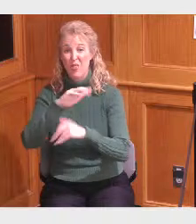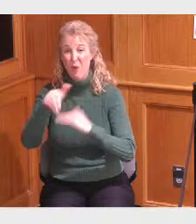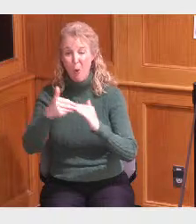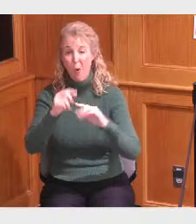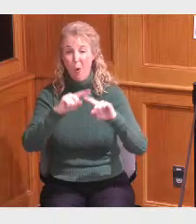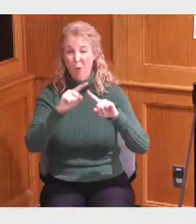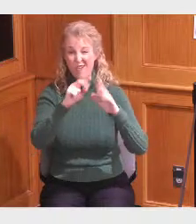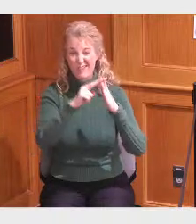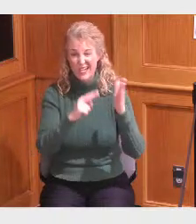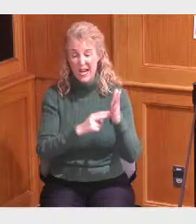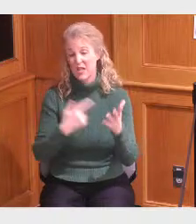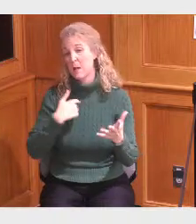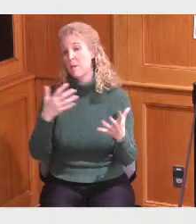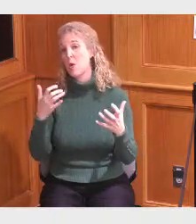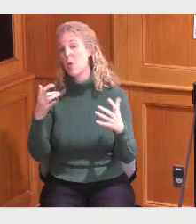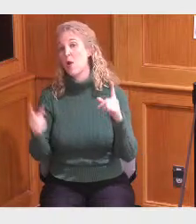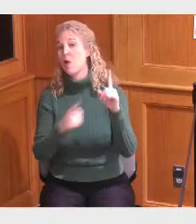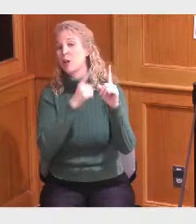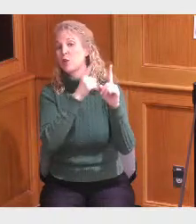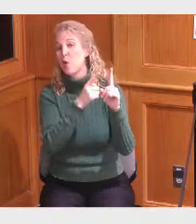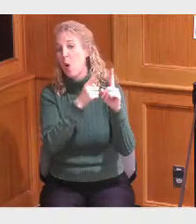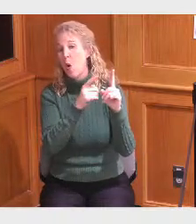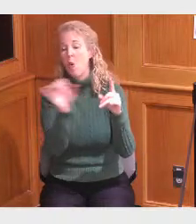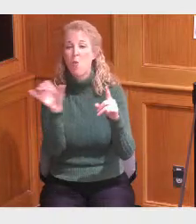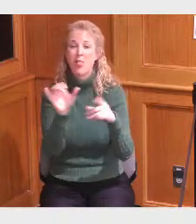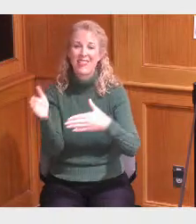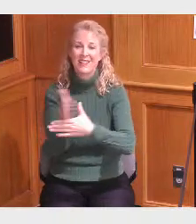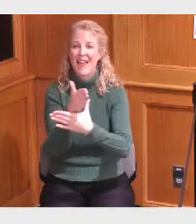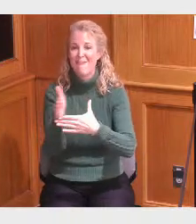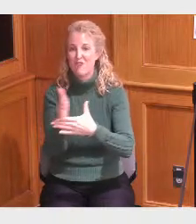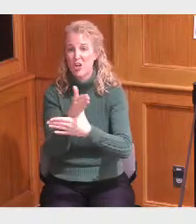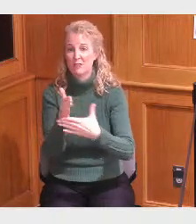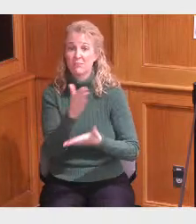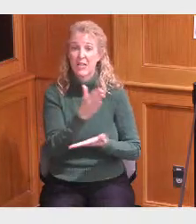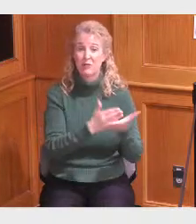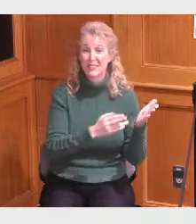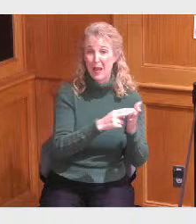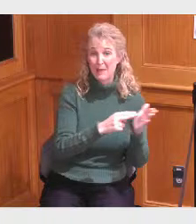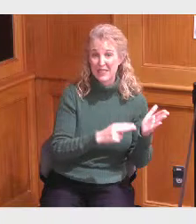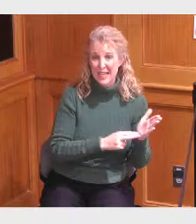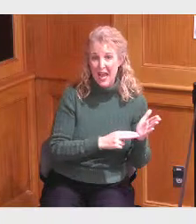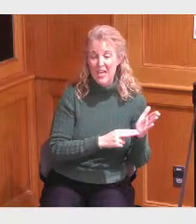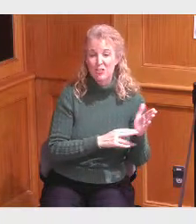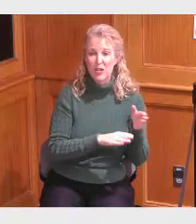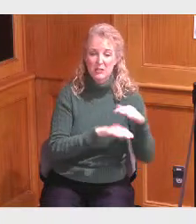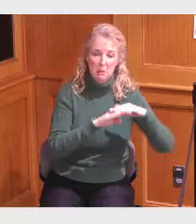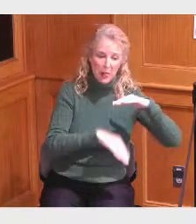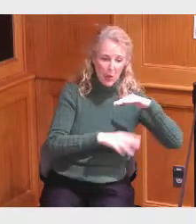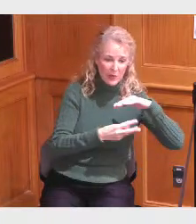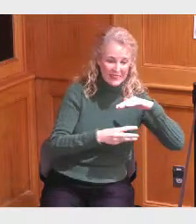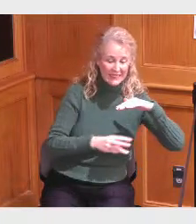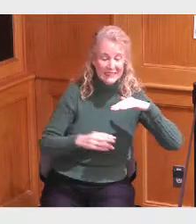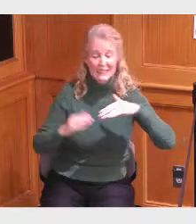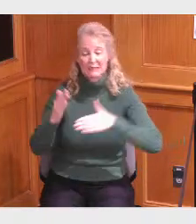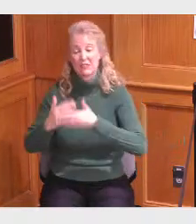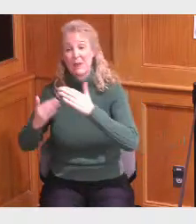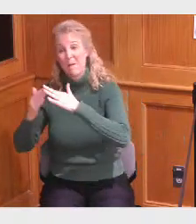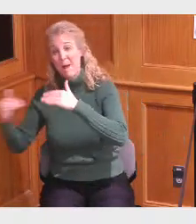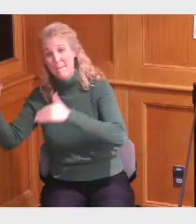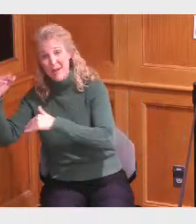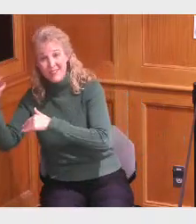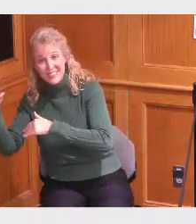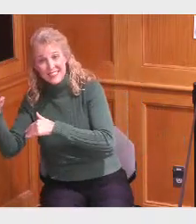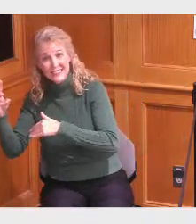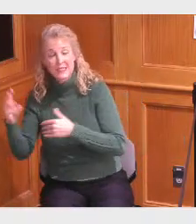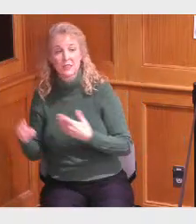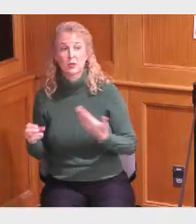But we wanted to have an overall aspirational goal, was kind of like the average, because some of the contract specifics are a little below 16 and some are above 16.